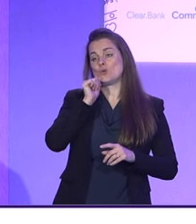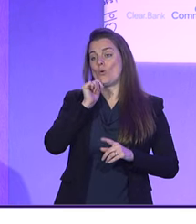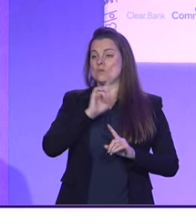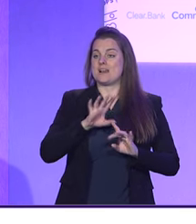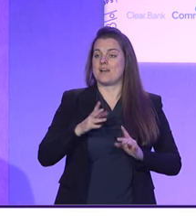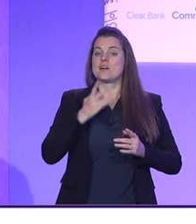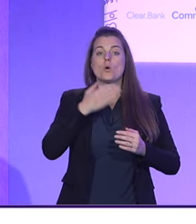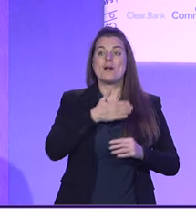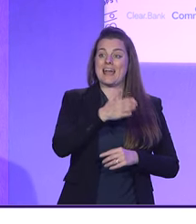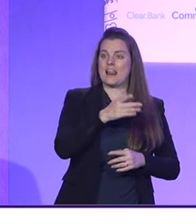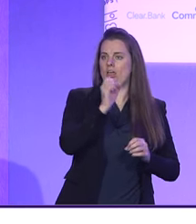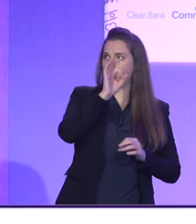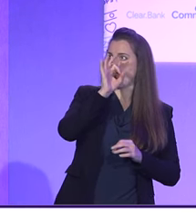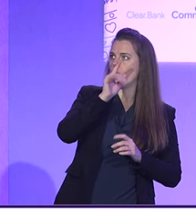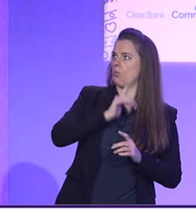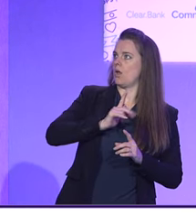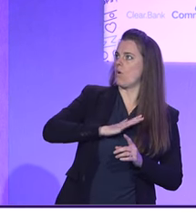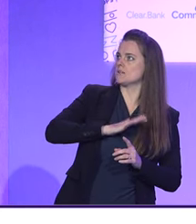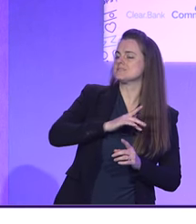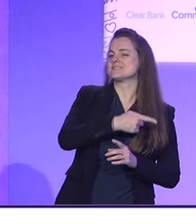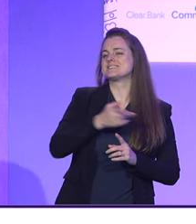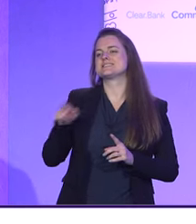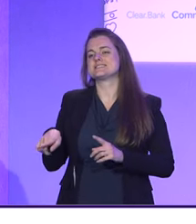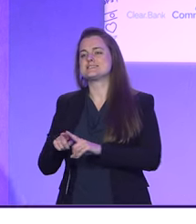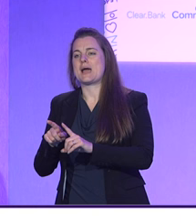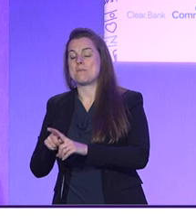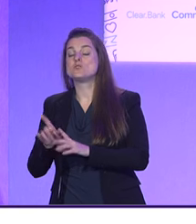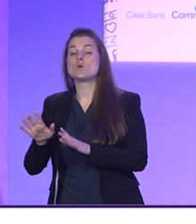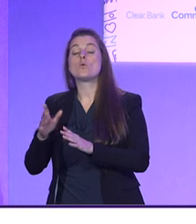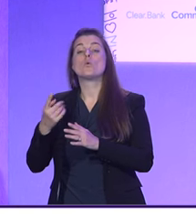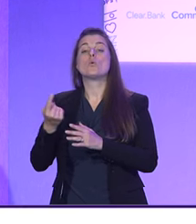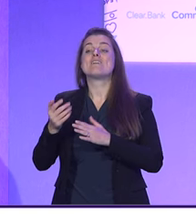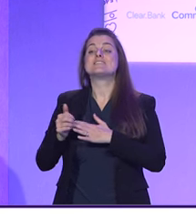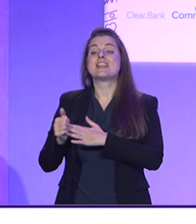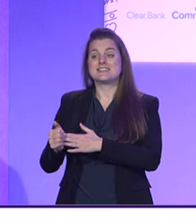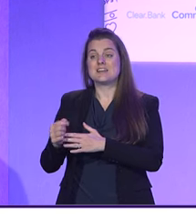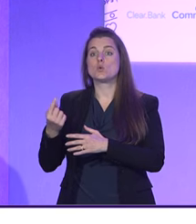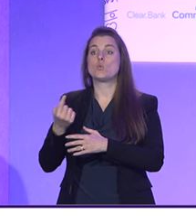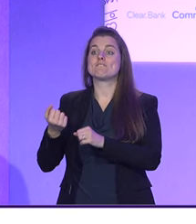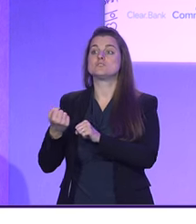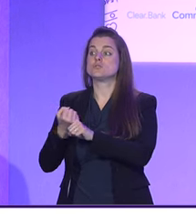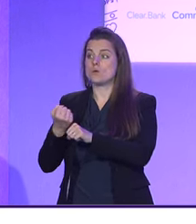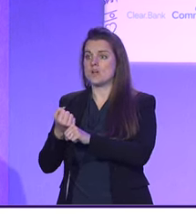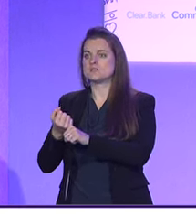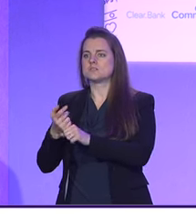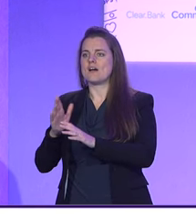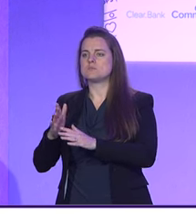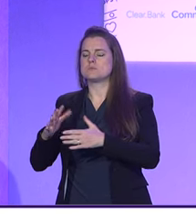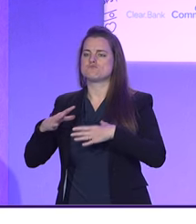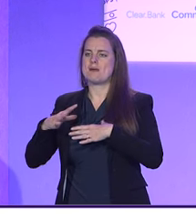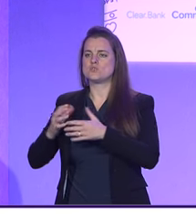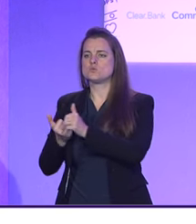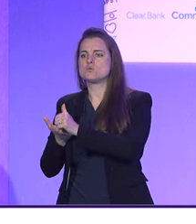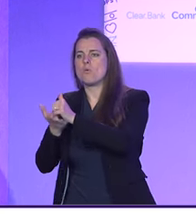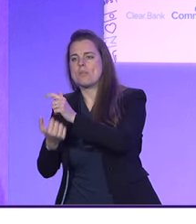to feel that you need support at this early stage, both kind of the individuals being trained and whoever's kind of leading that, and prepare to kind of give people support.